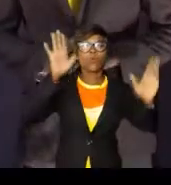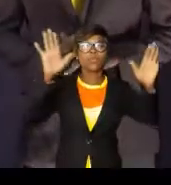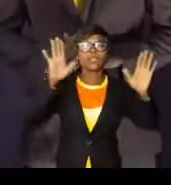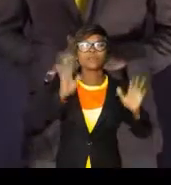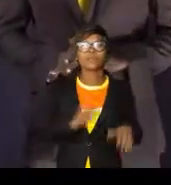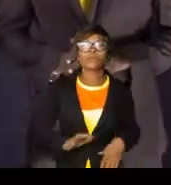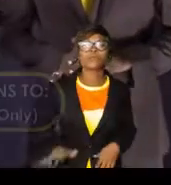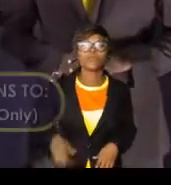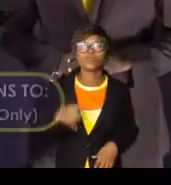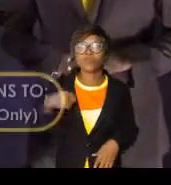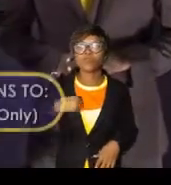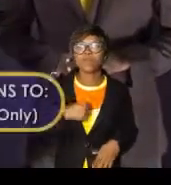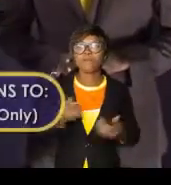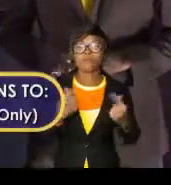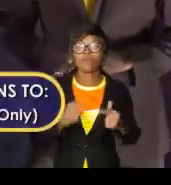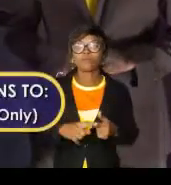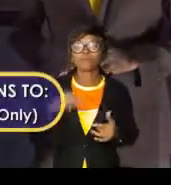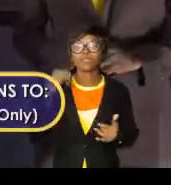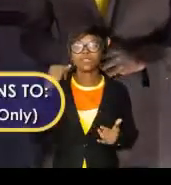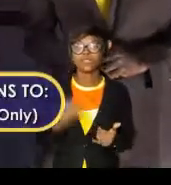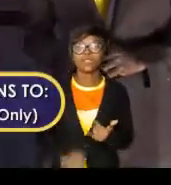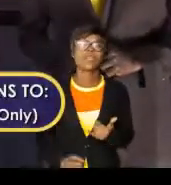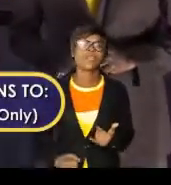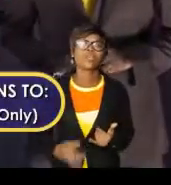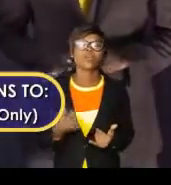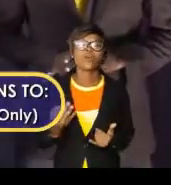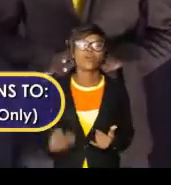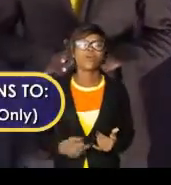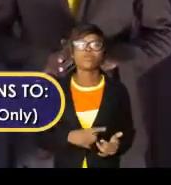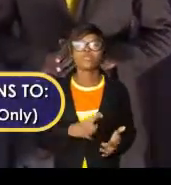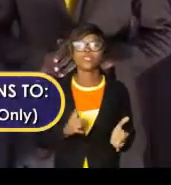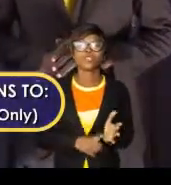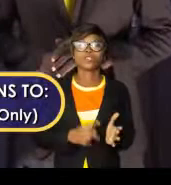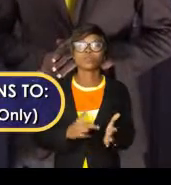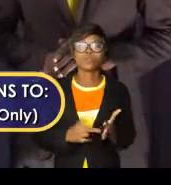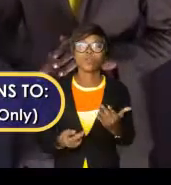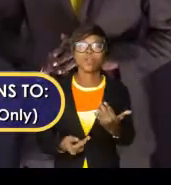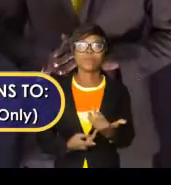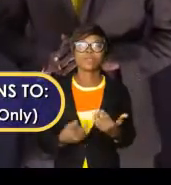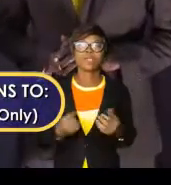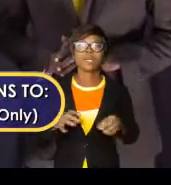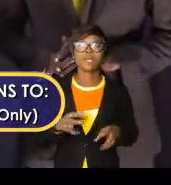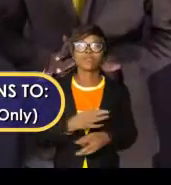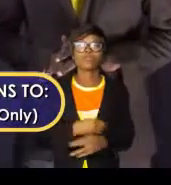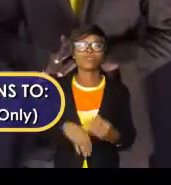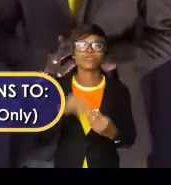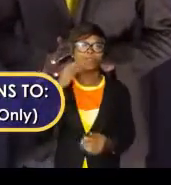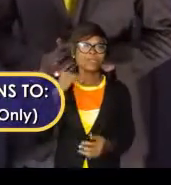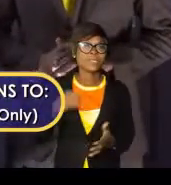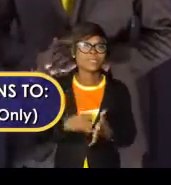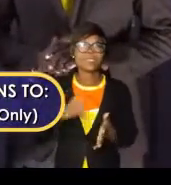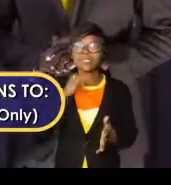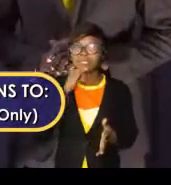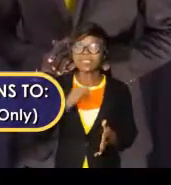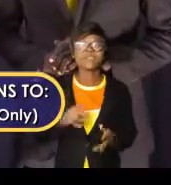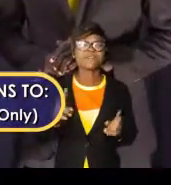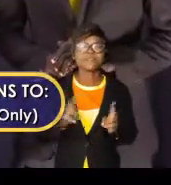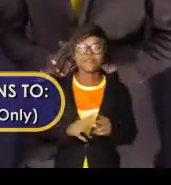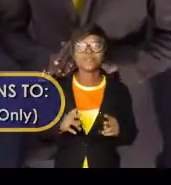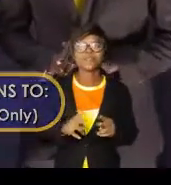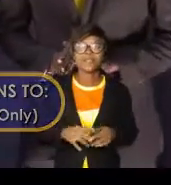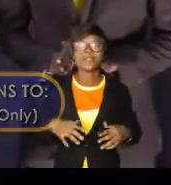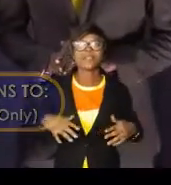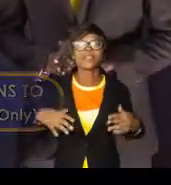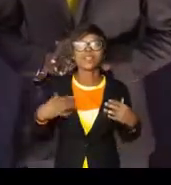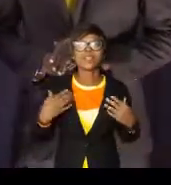My wonderful pupils, we have come to the end of another exciting episode on the Classroom in Your Home. It has been exciting